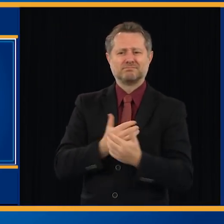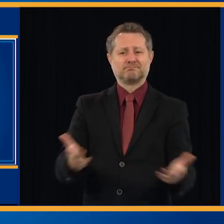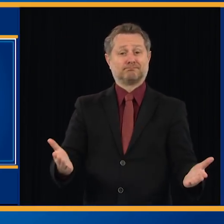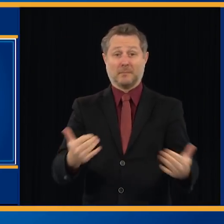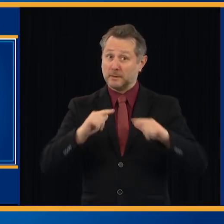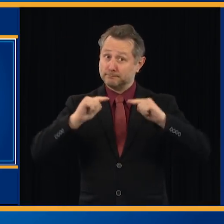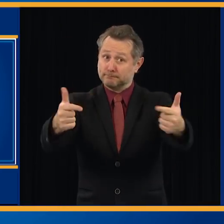in terms of the subway shutdown. We to We do